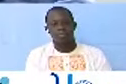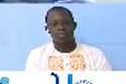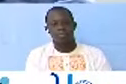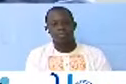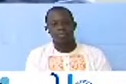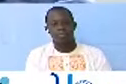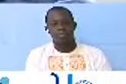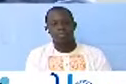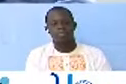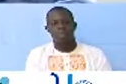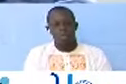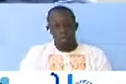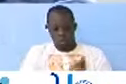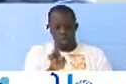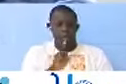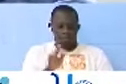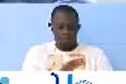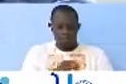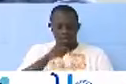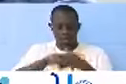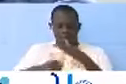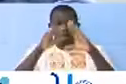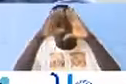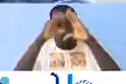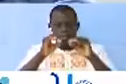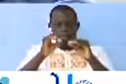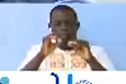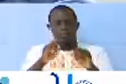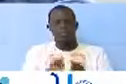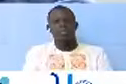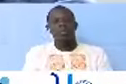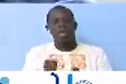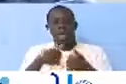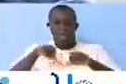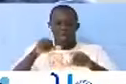In the office le? We were in the office.